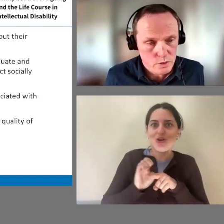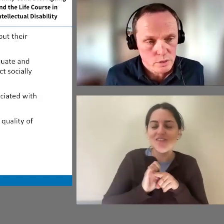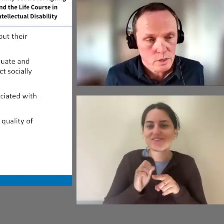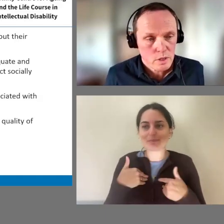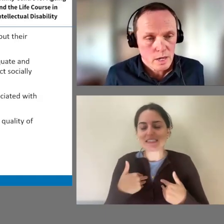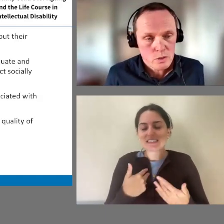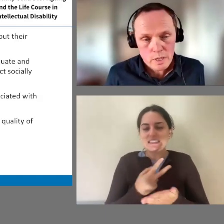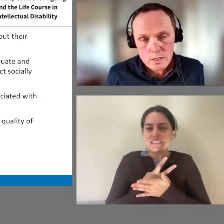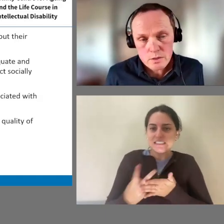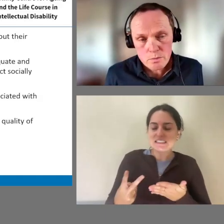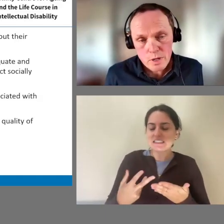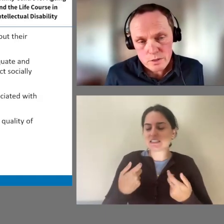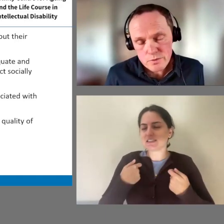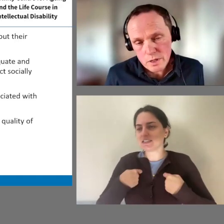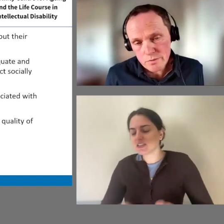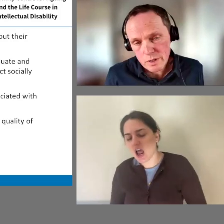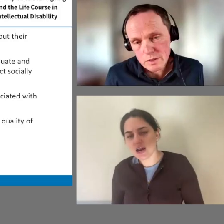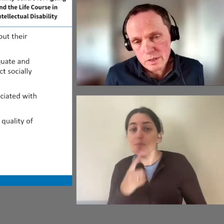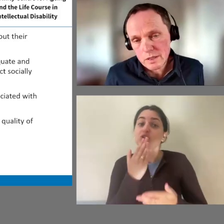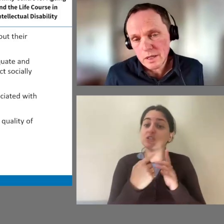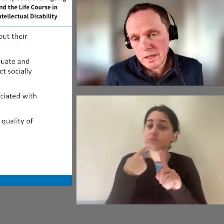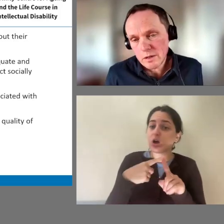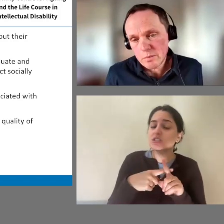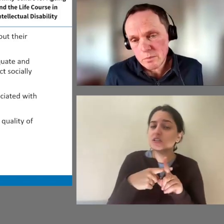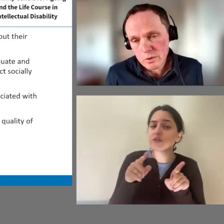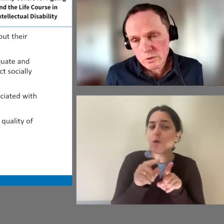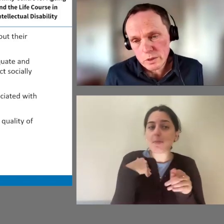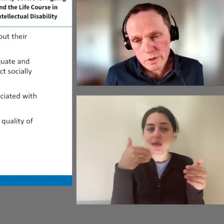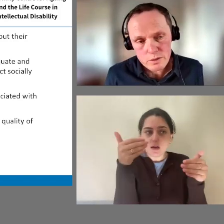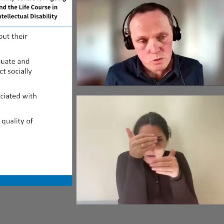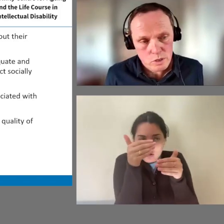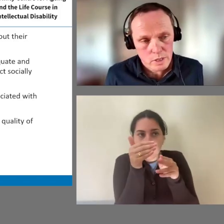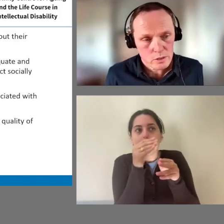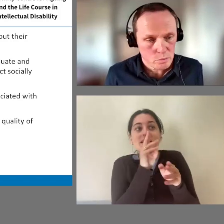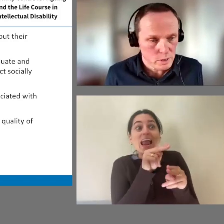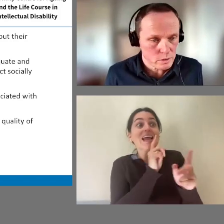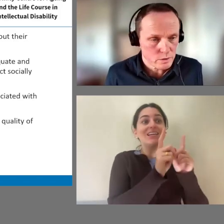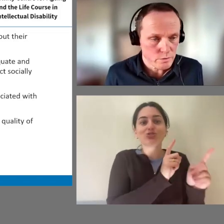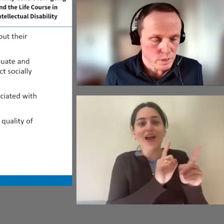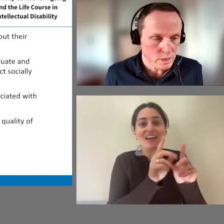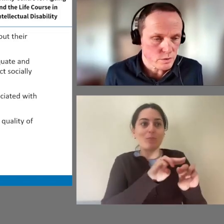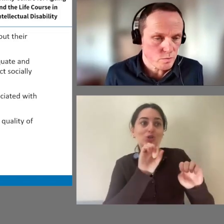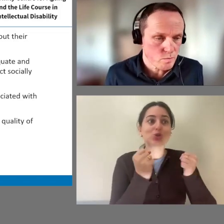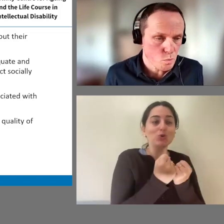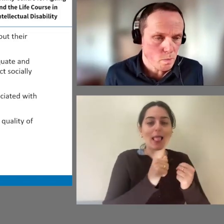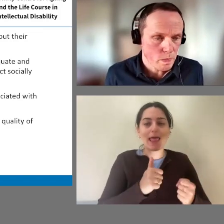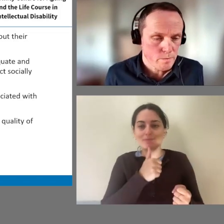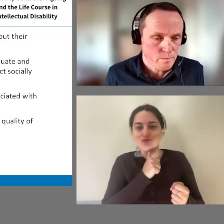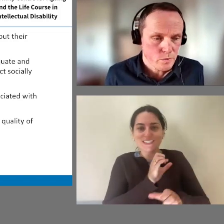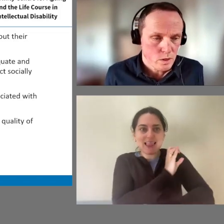being exhausted, as well as some positive side effects in that it allowed people to interact socially and to build their resilience.